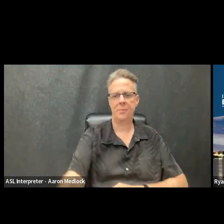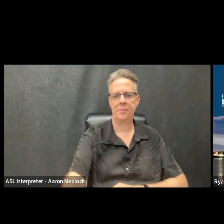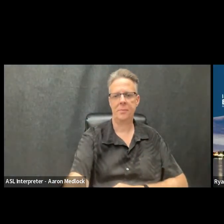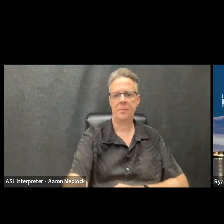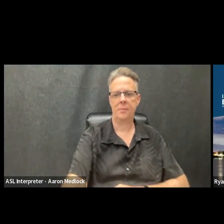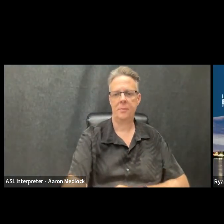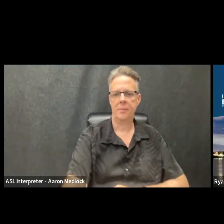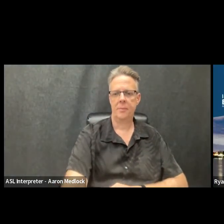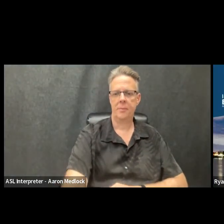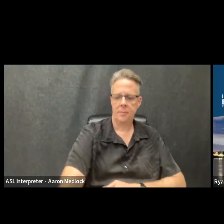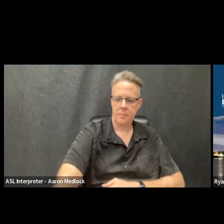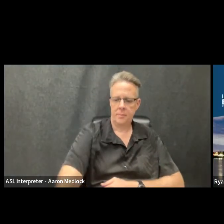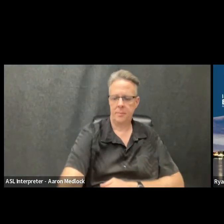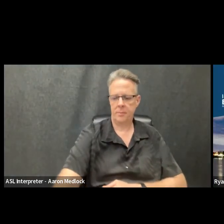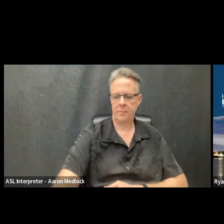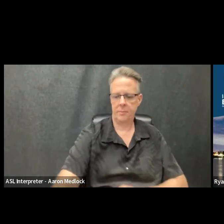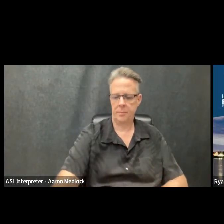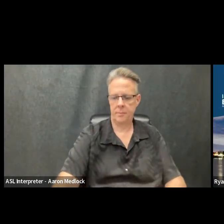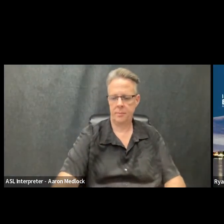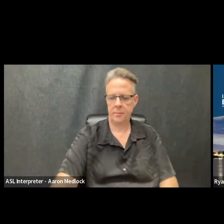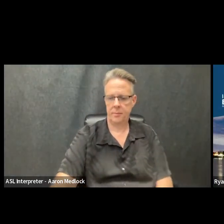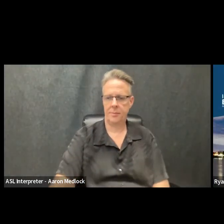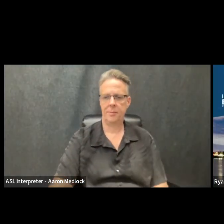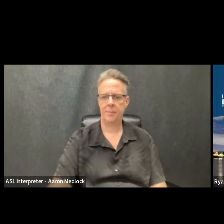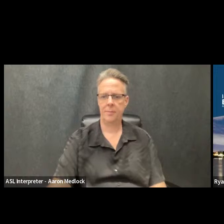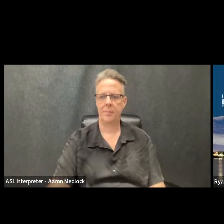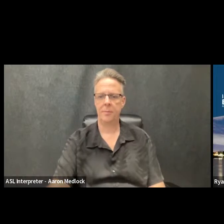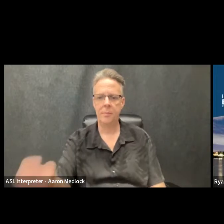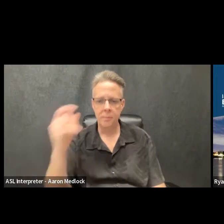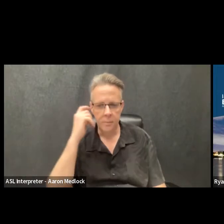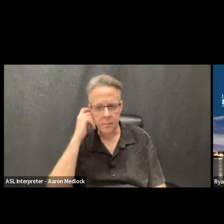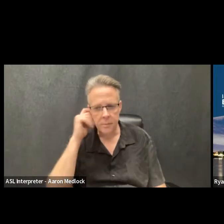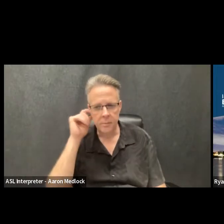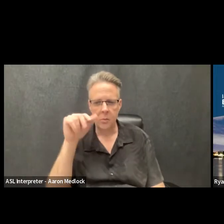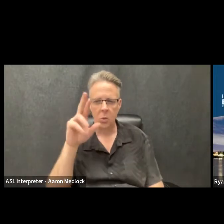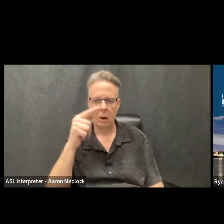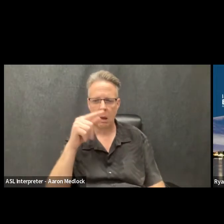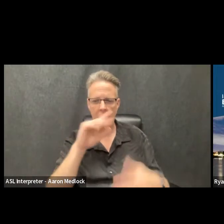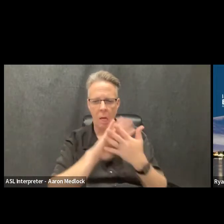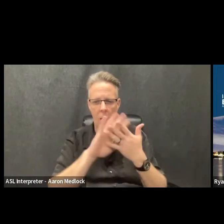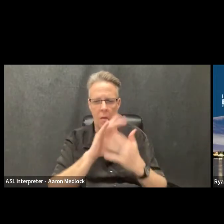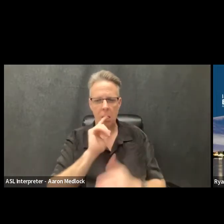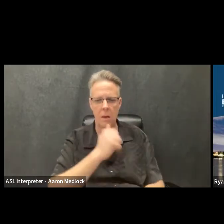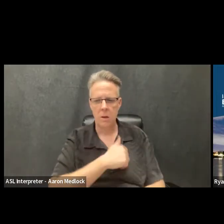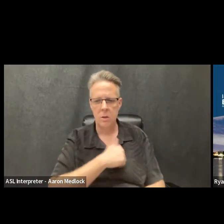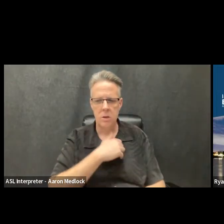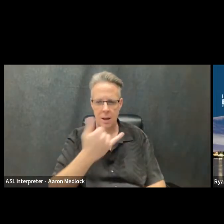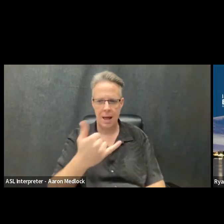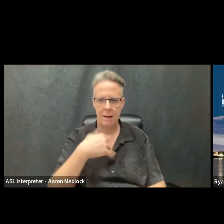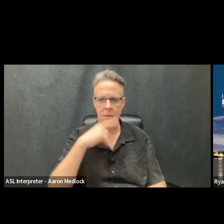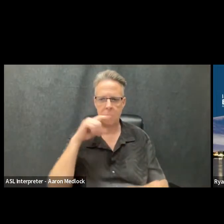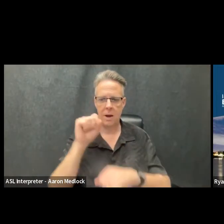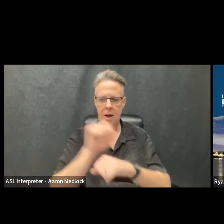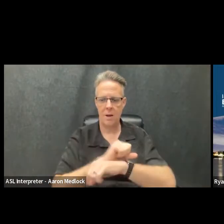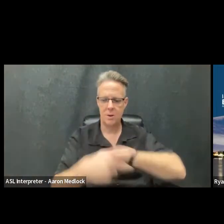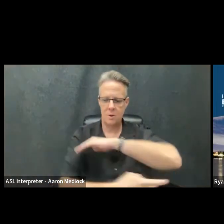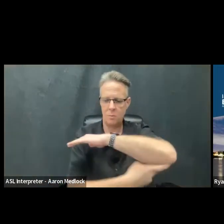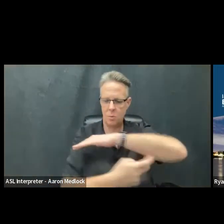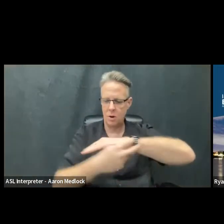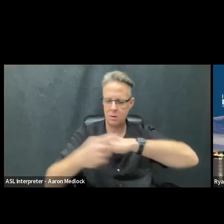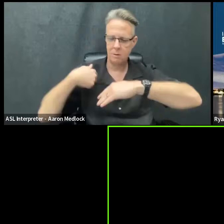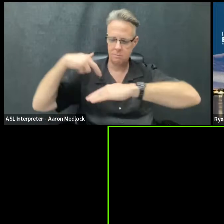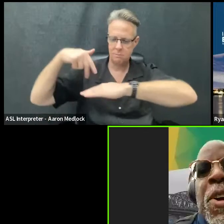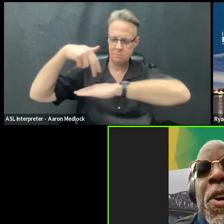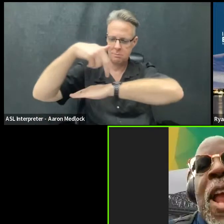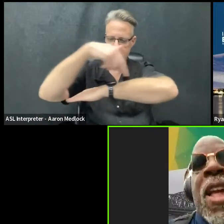And so I apologize for background noise. I'm actually walking on the bridge. And